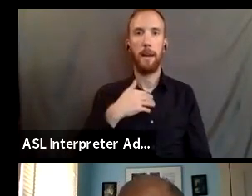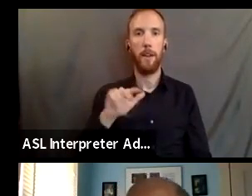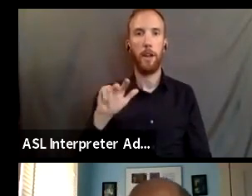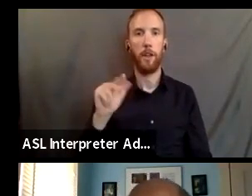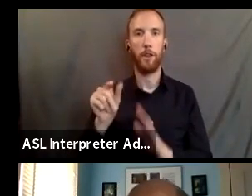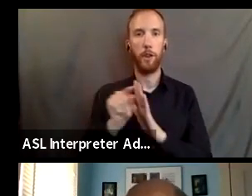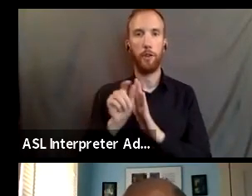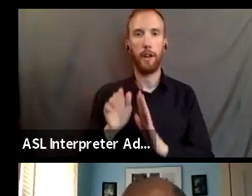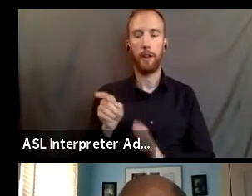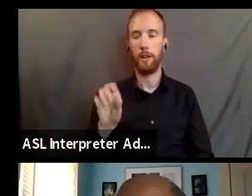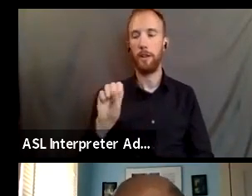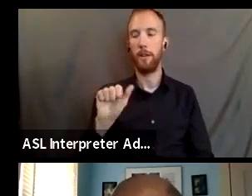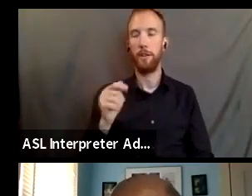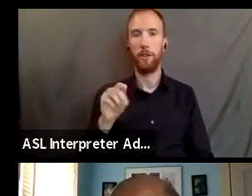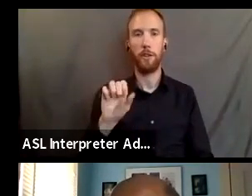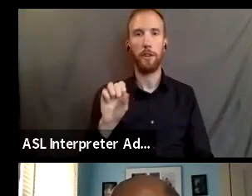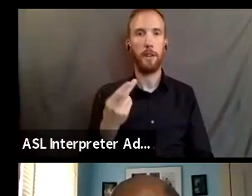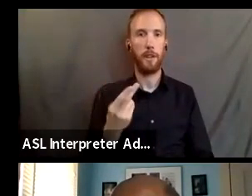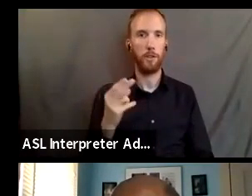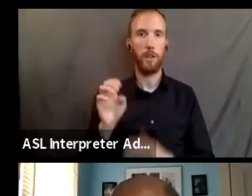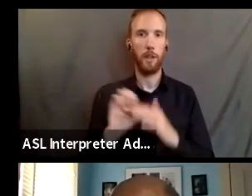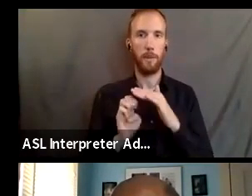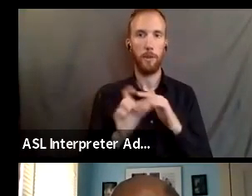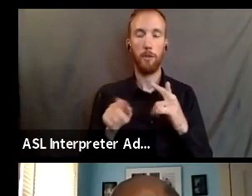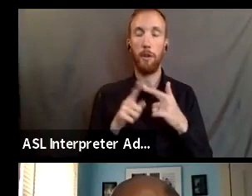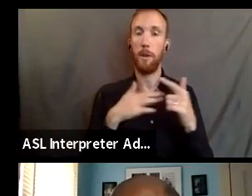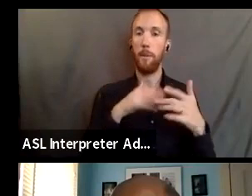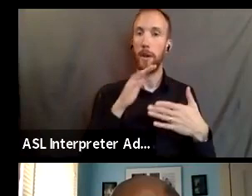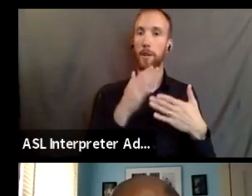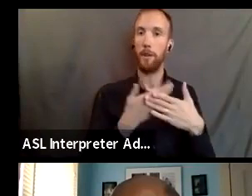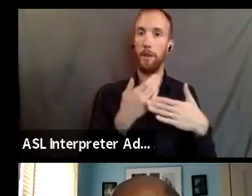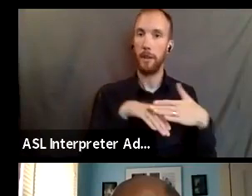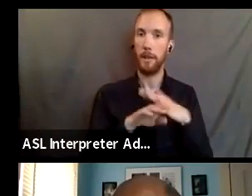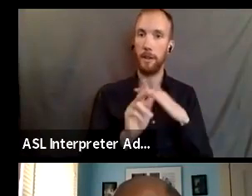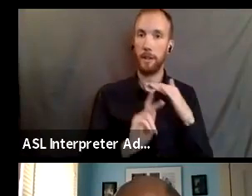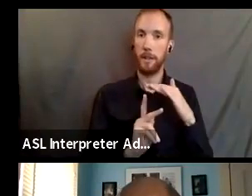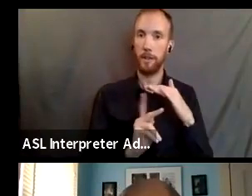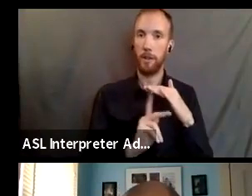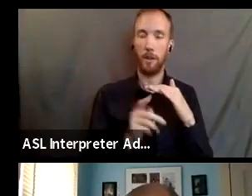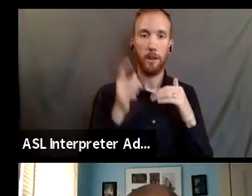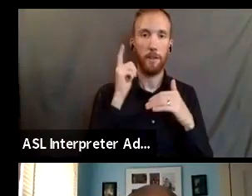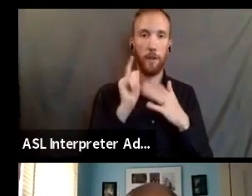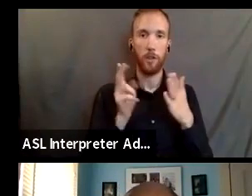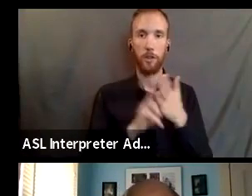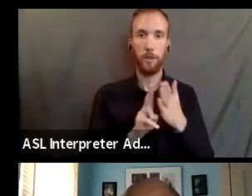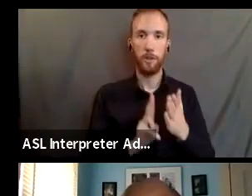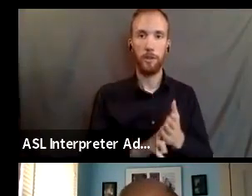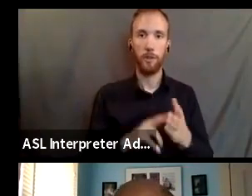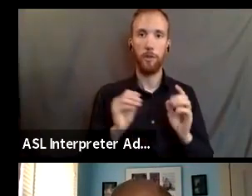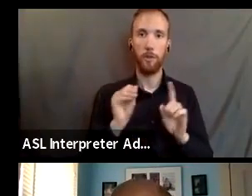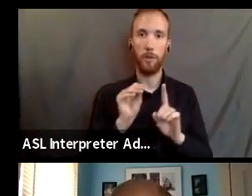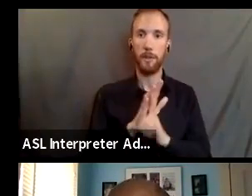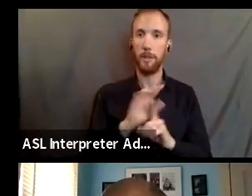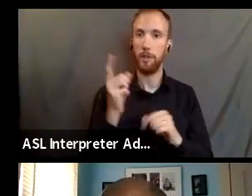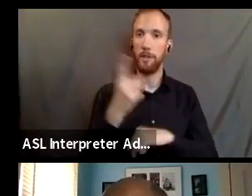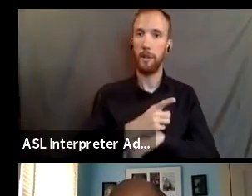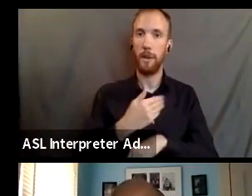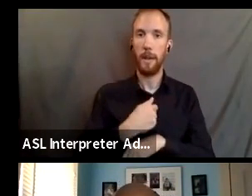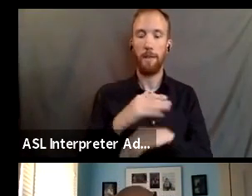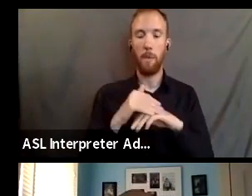elementary when my daughter entered kindergarten in 2017 the roster on orientation day had over 40 children on the list per